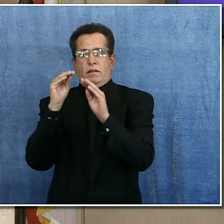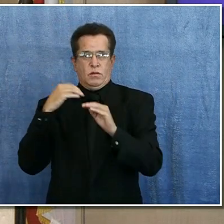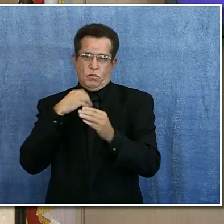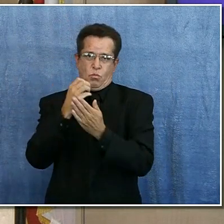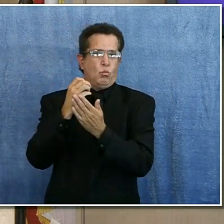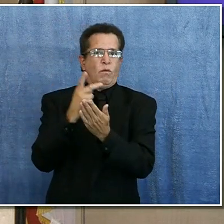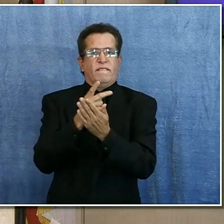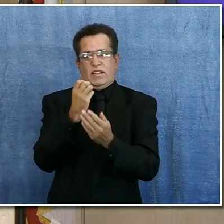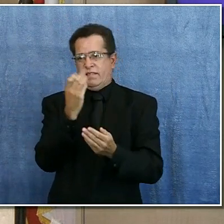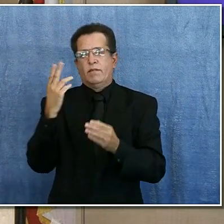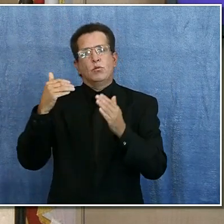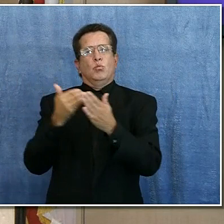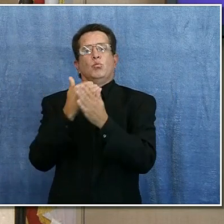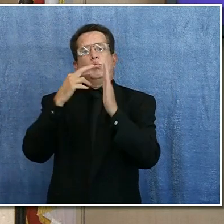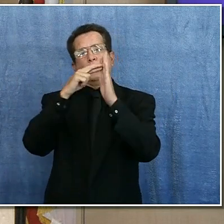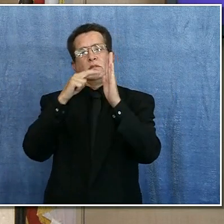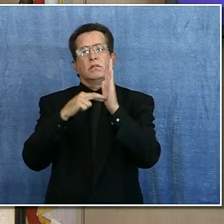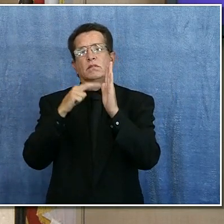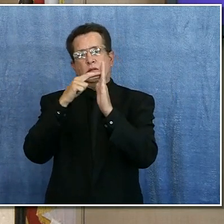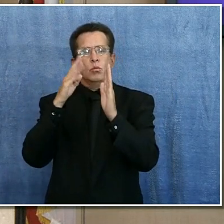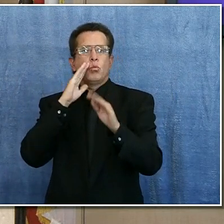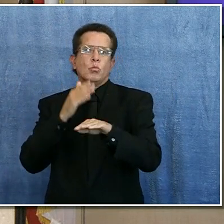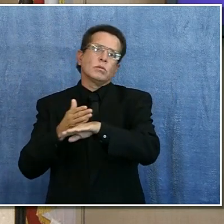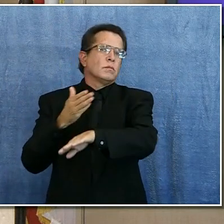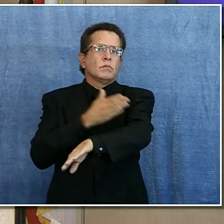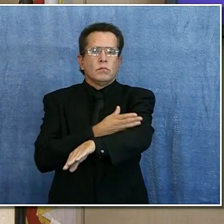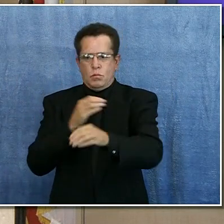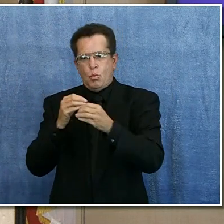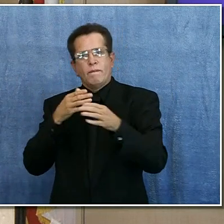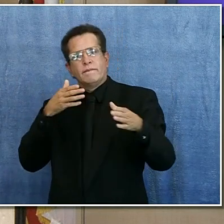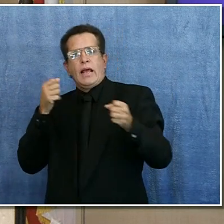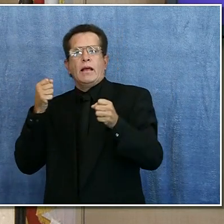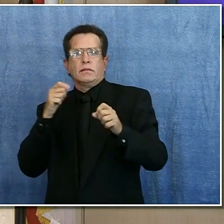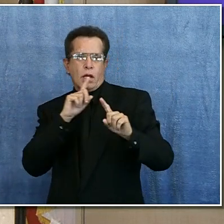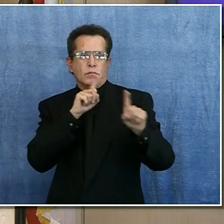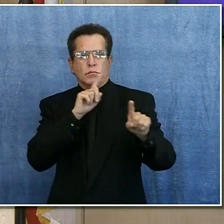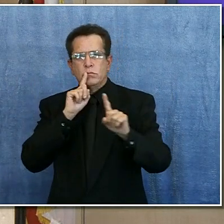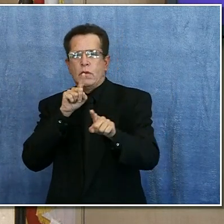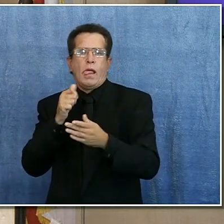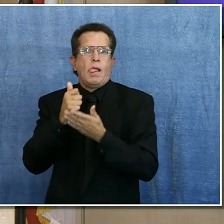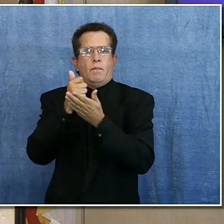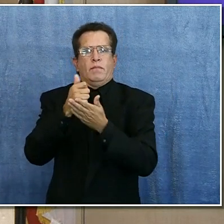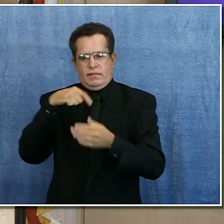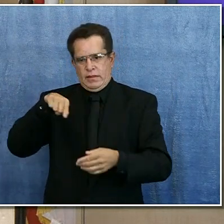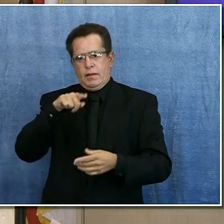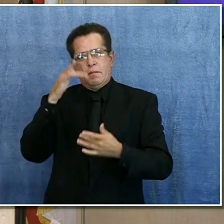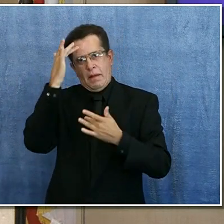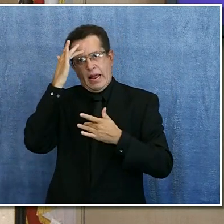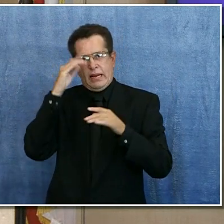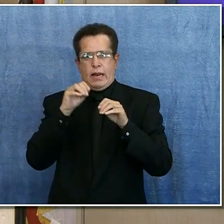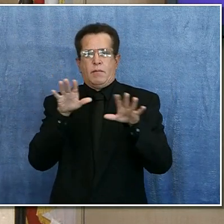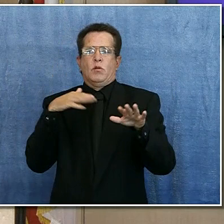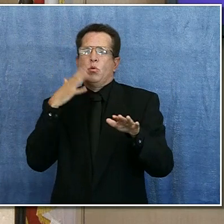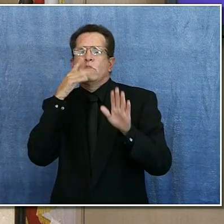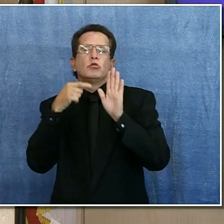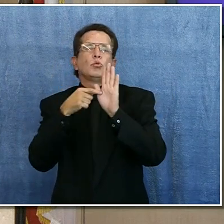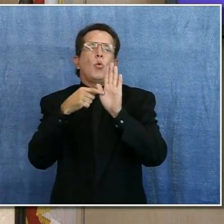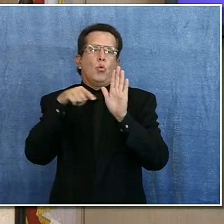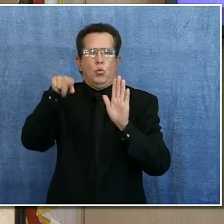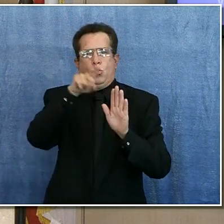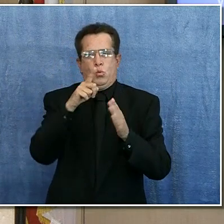several measures to enhance our response to the pandemic, and I'd like to highlight just a few of those actions that we